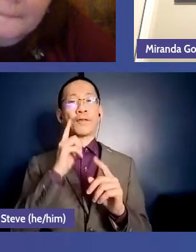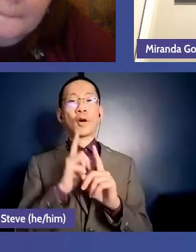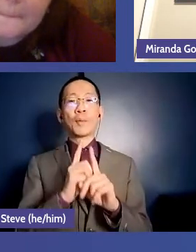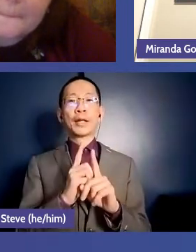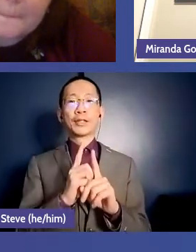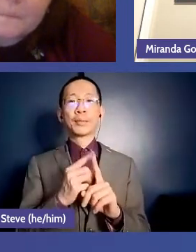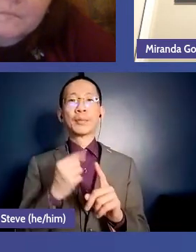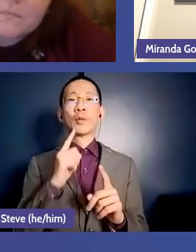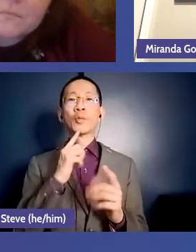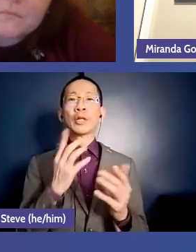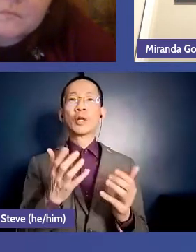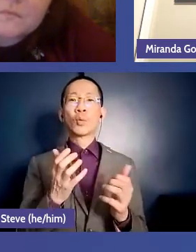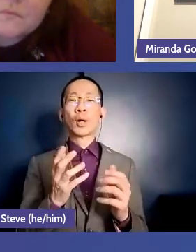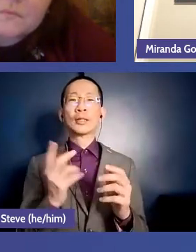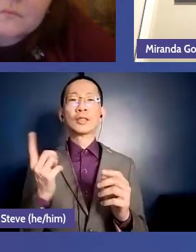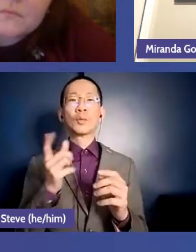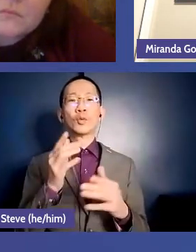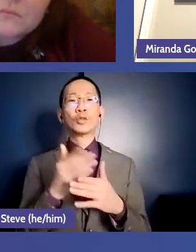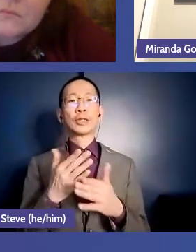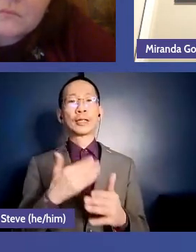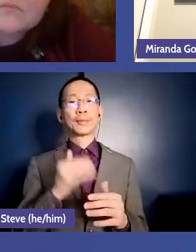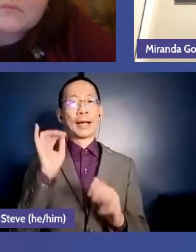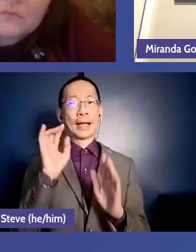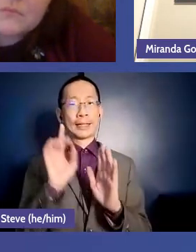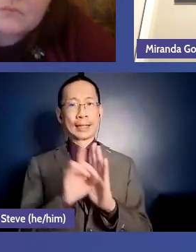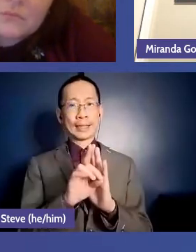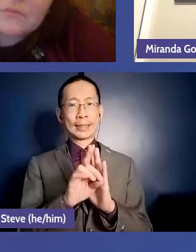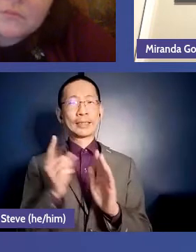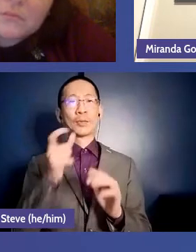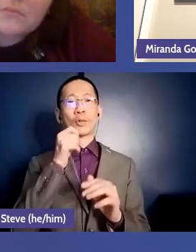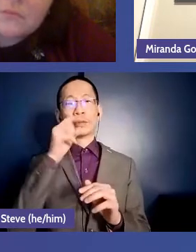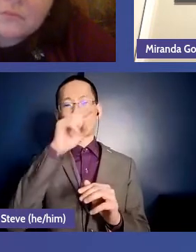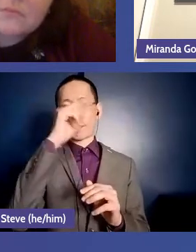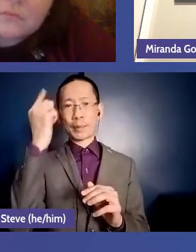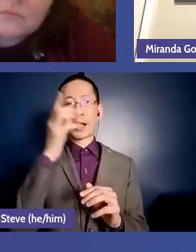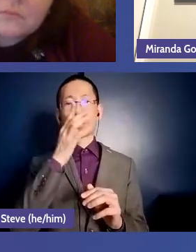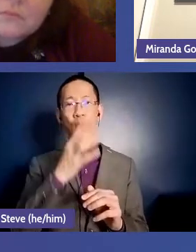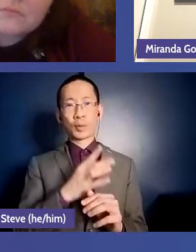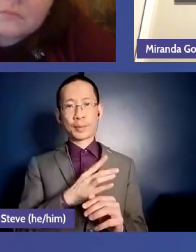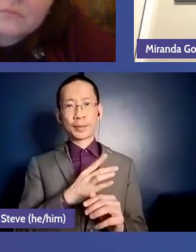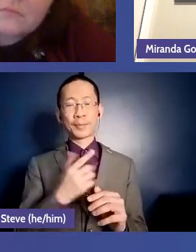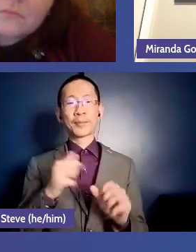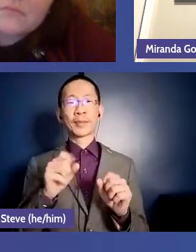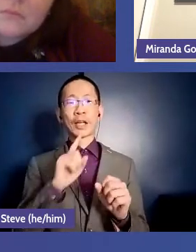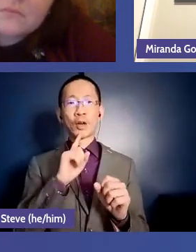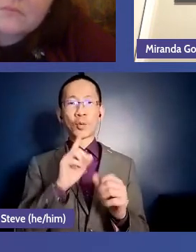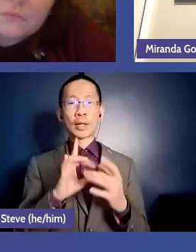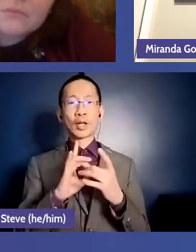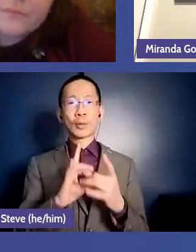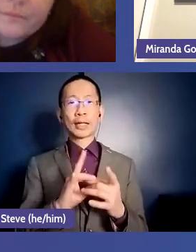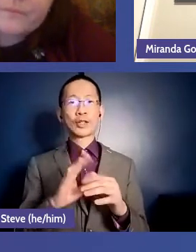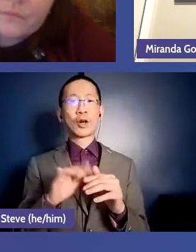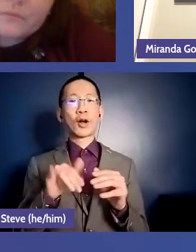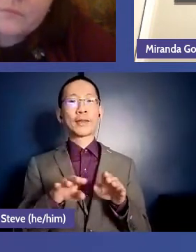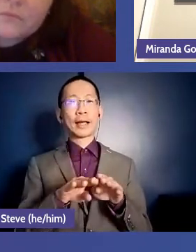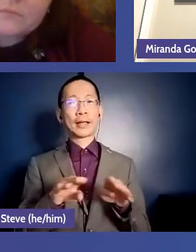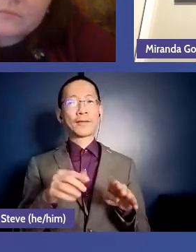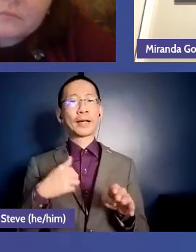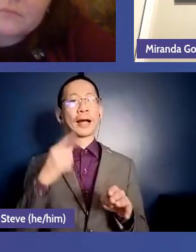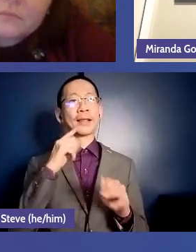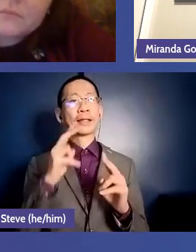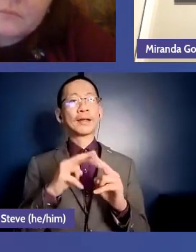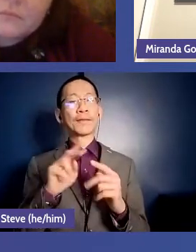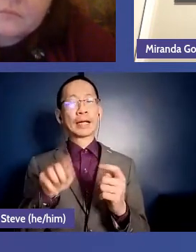am seeking someone that shares my identity, right? So someone that is a Black woman that I can really, really relate to on that level, because I think it's a very